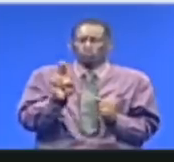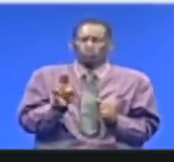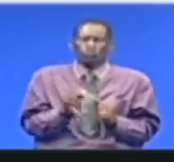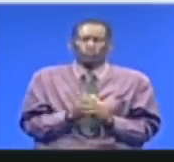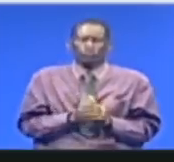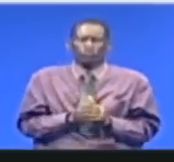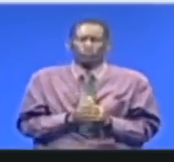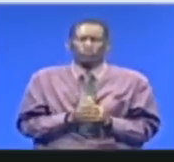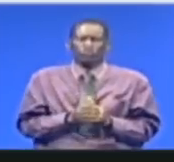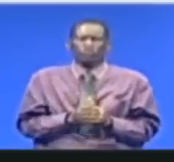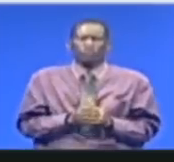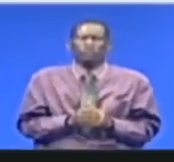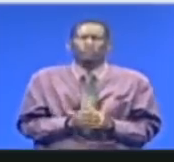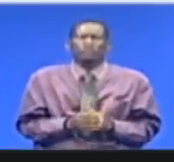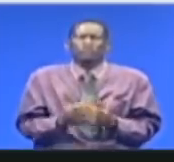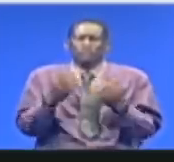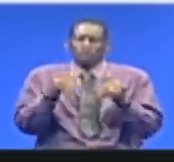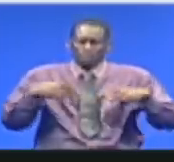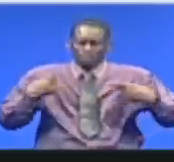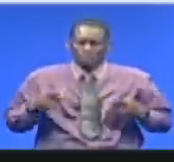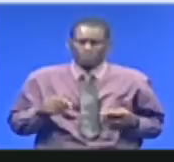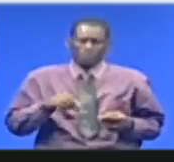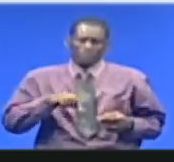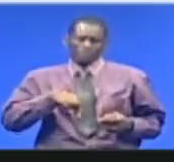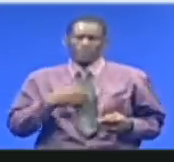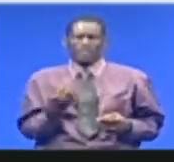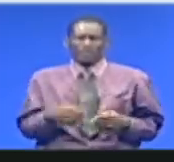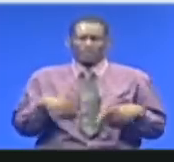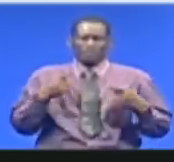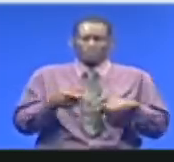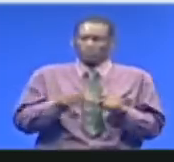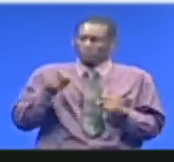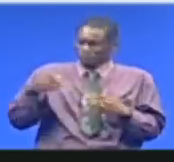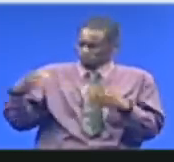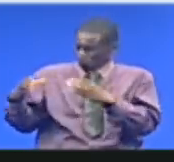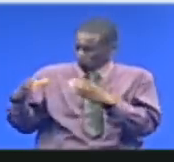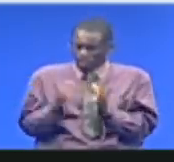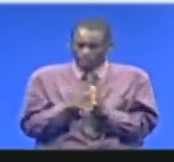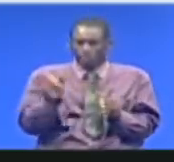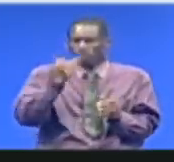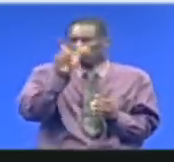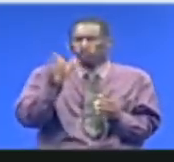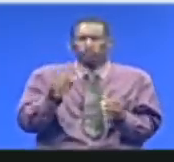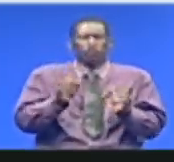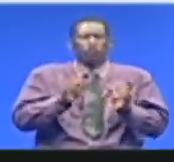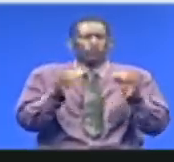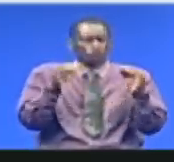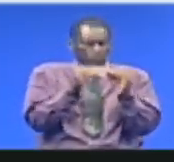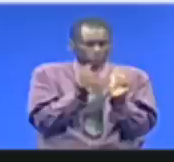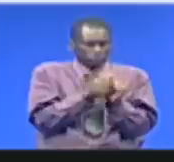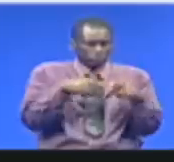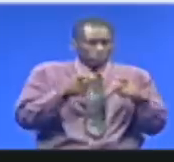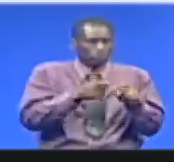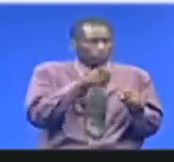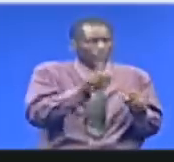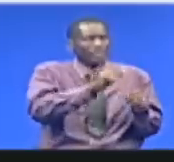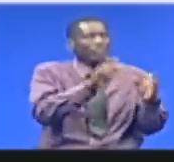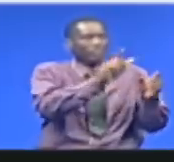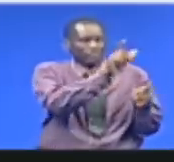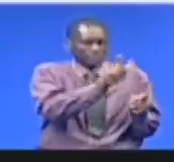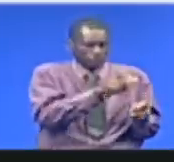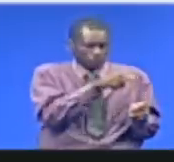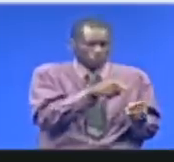Uhuru Kenyatta, because people felt like, you know, people from this community or this region are not going to meet with these people from this other region. And